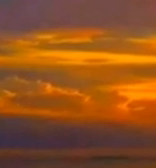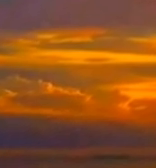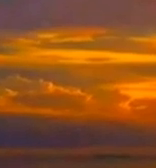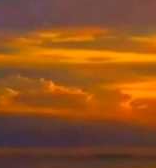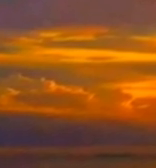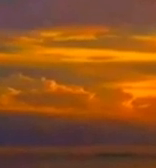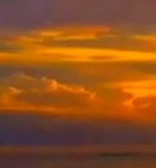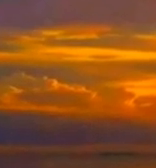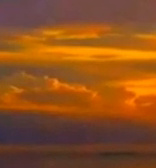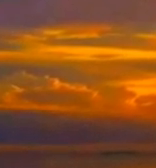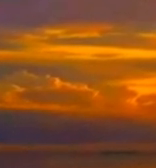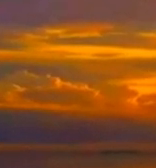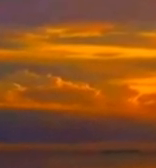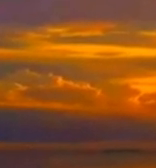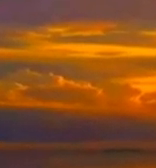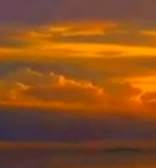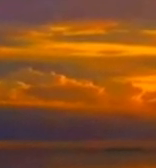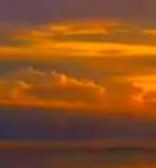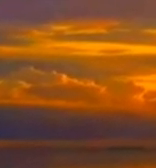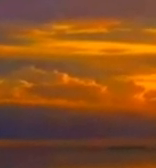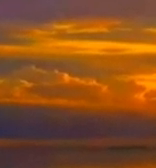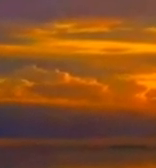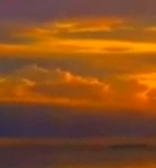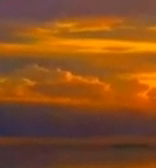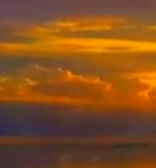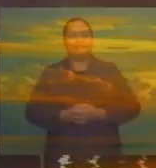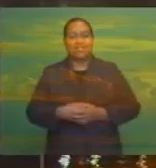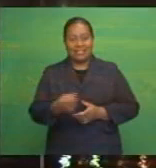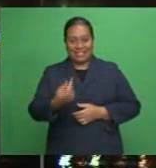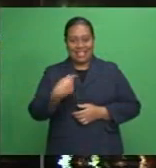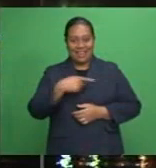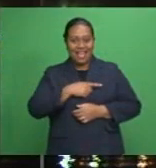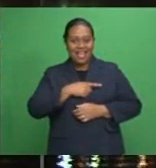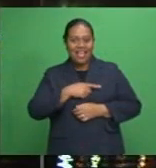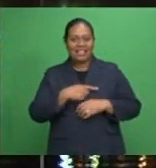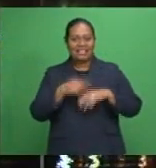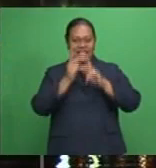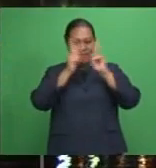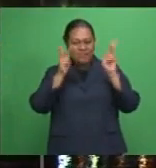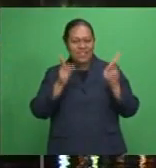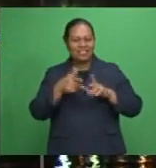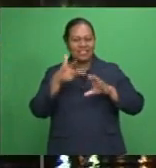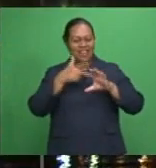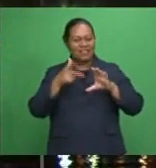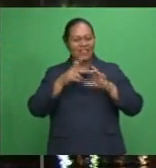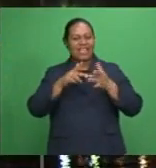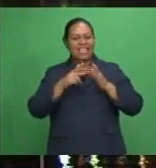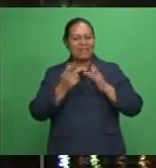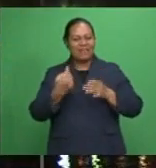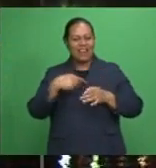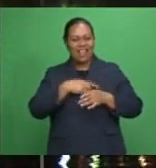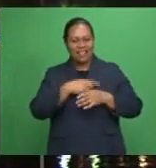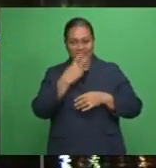Yalava village in Madawata. And you can send us newsworthy pictures and videos on email